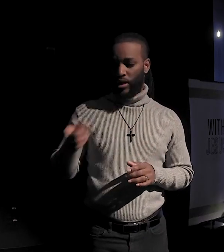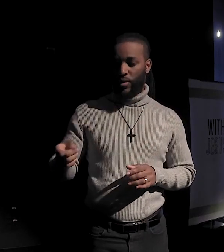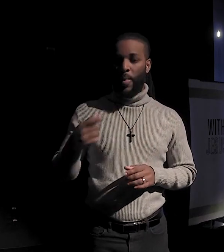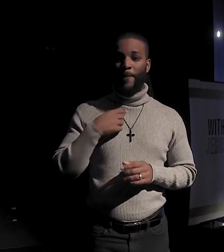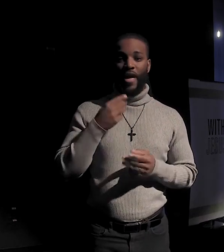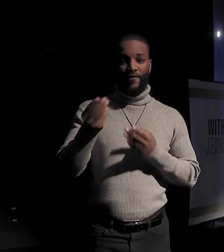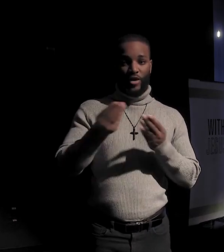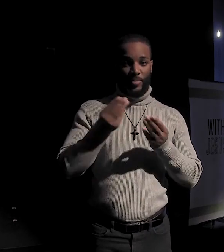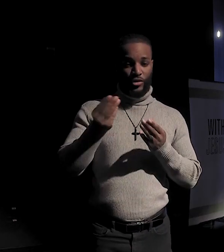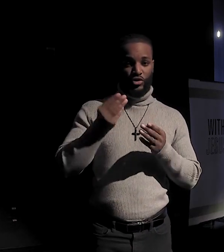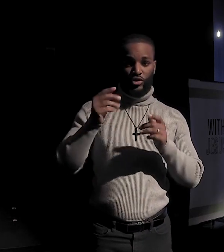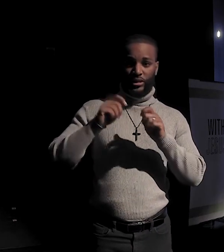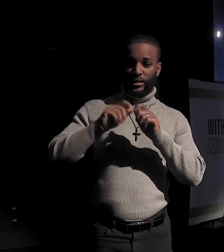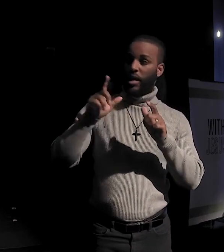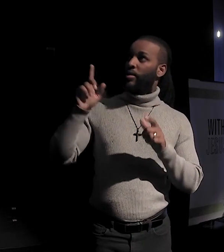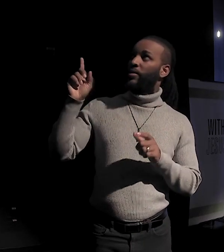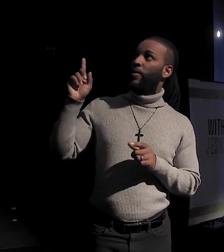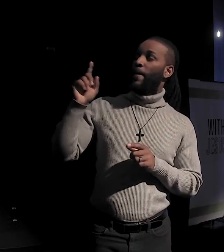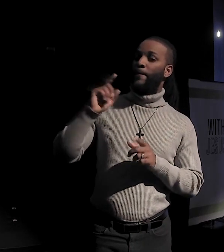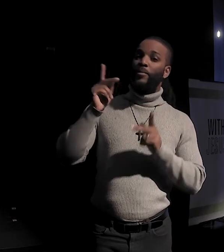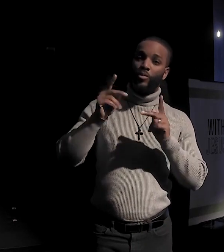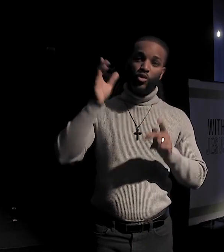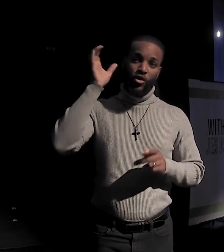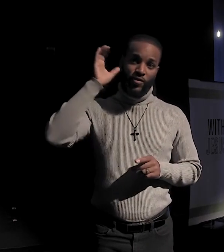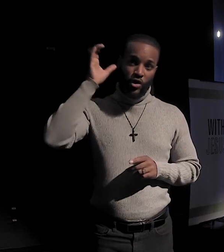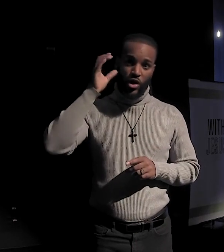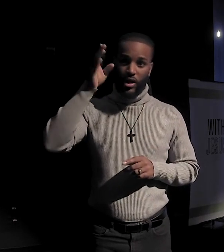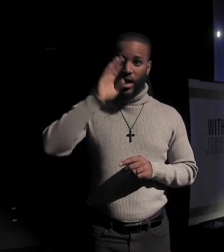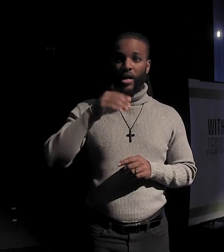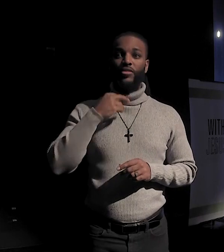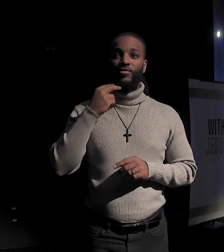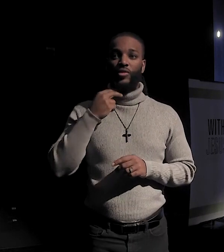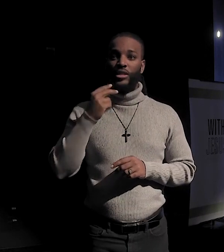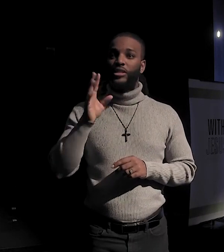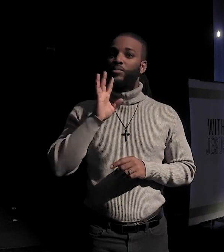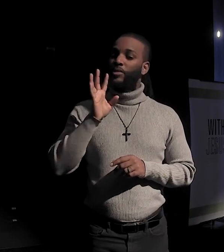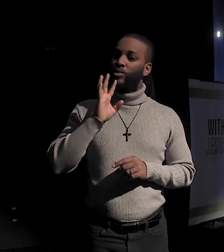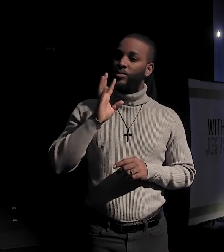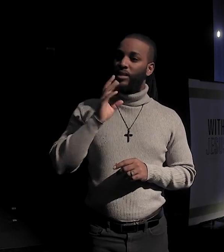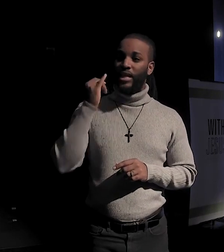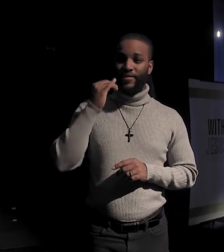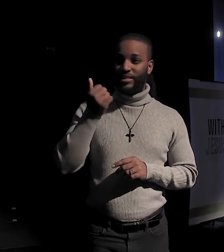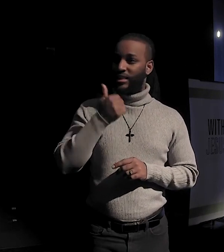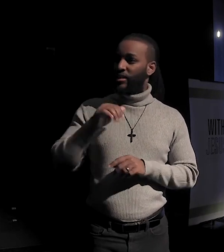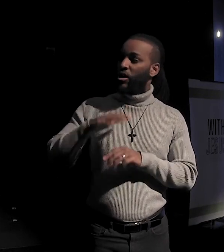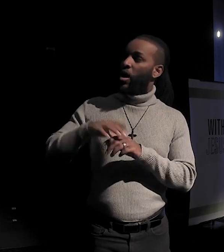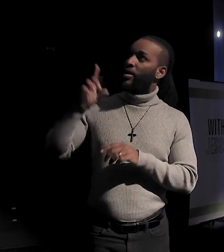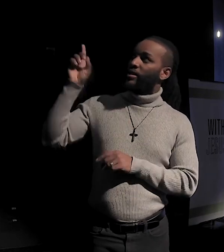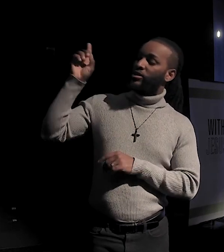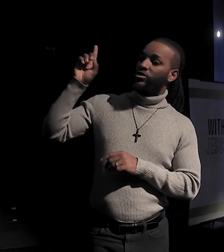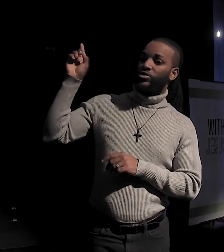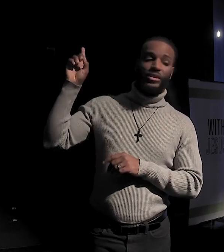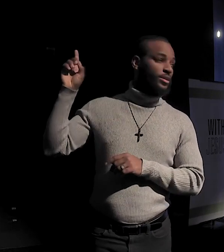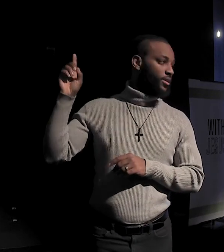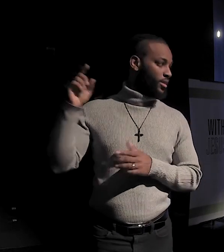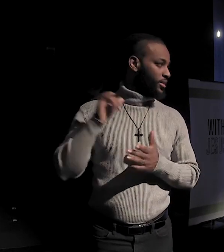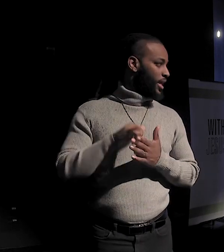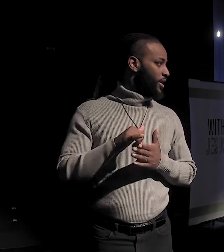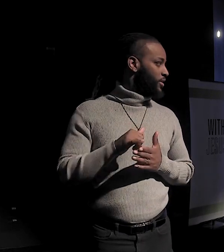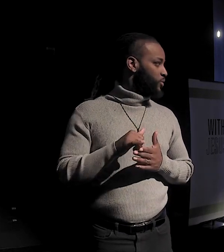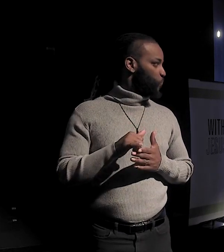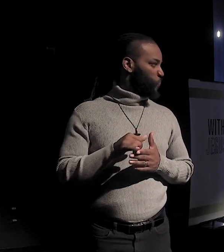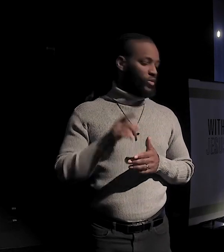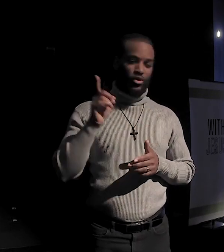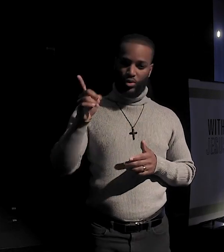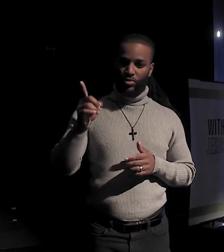have a ministry slide that people that have heard God's voice speak to him. Just if there's anything on this slide that